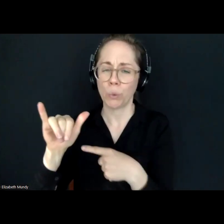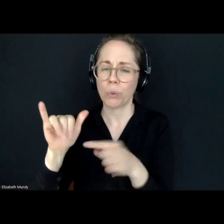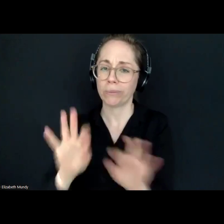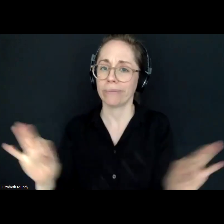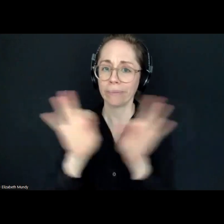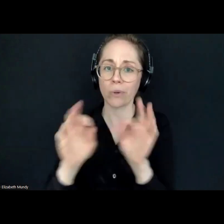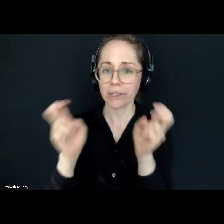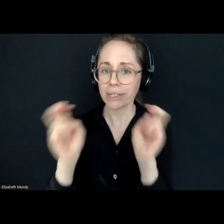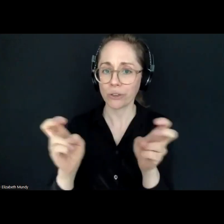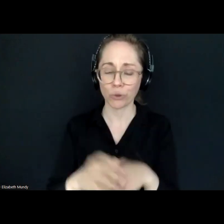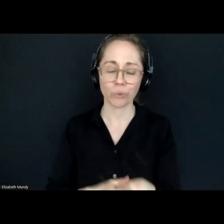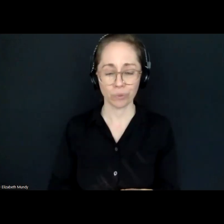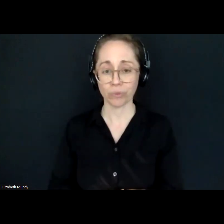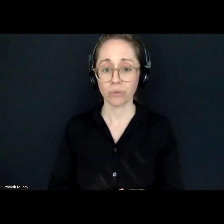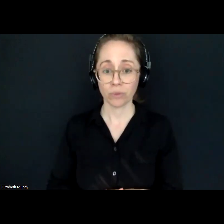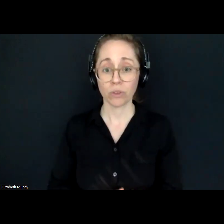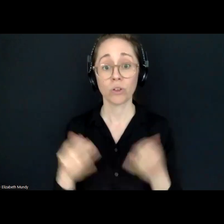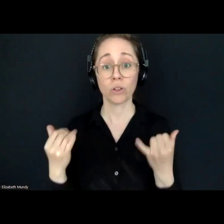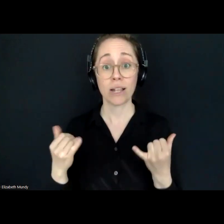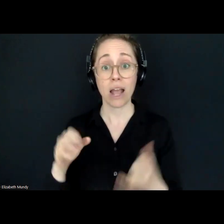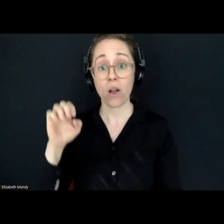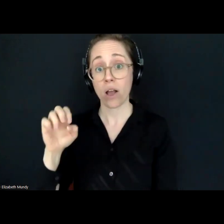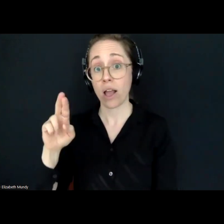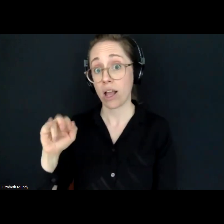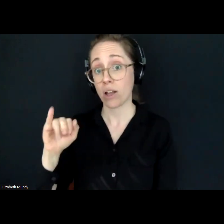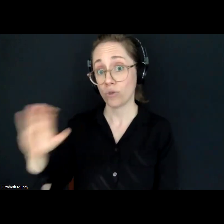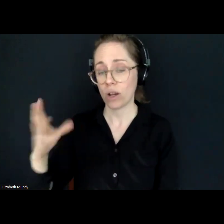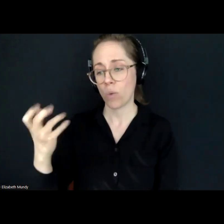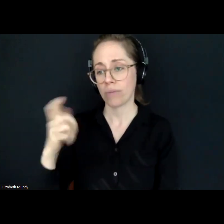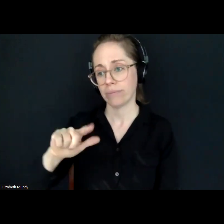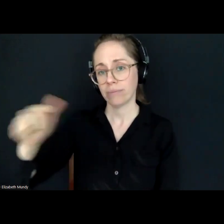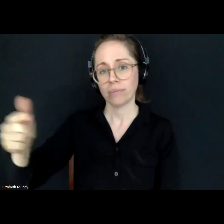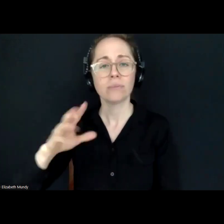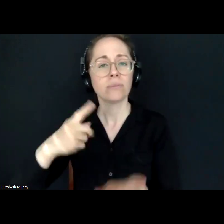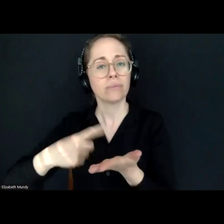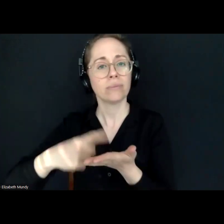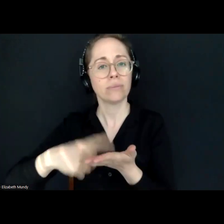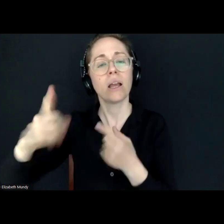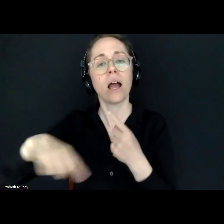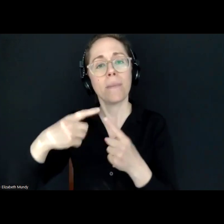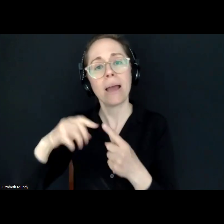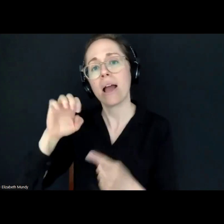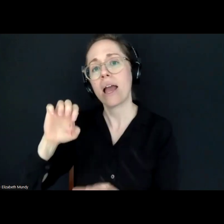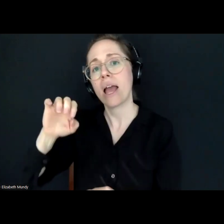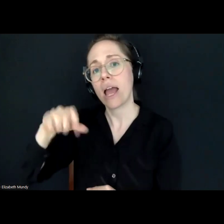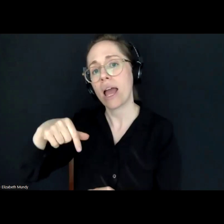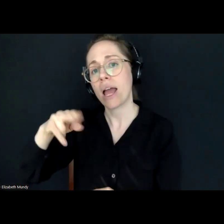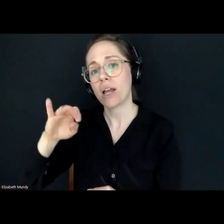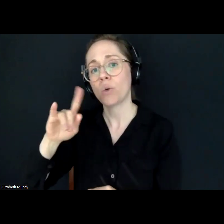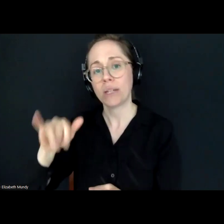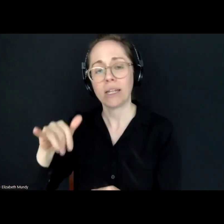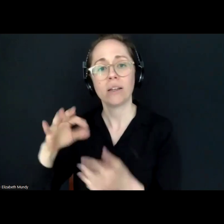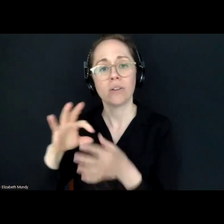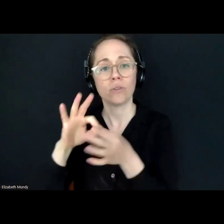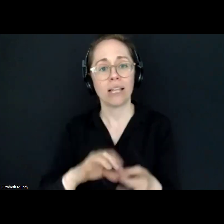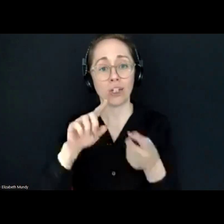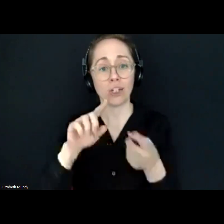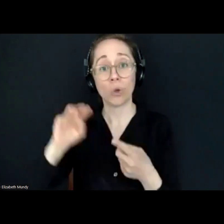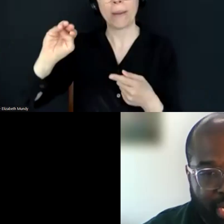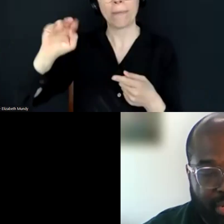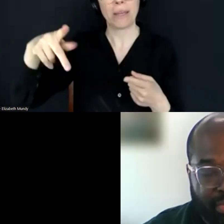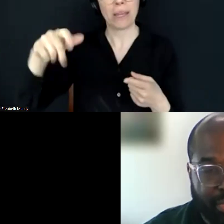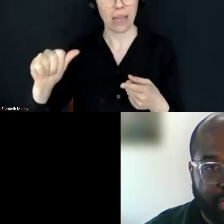issues. So I'd like Eric Harris to talk more about the importance of equity to the Master Plan for Aging. Yes, thank you so much,